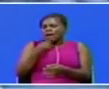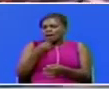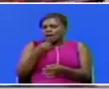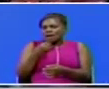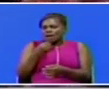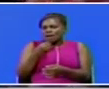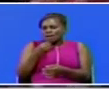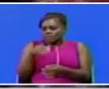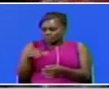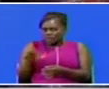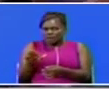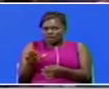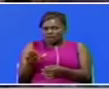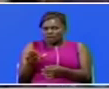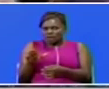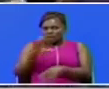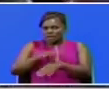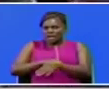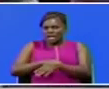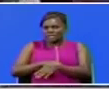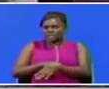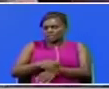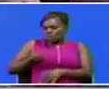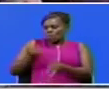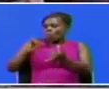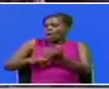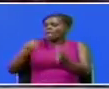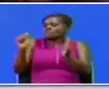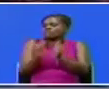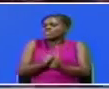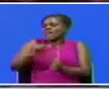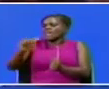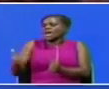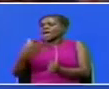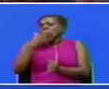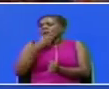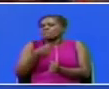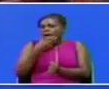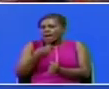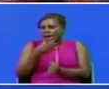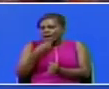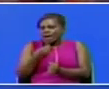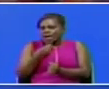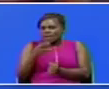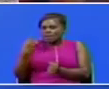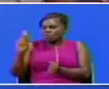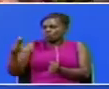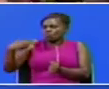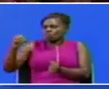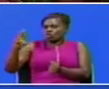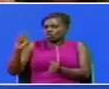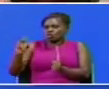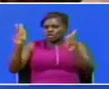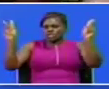Julius, is allegedly to have found his wife with another man in a sugarcane plantation at Kamachaga village in Muhoroni in